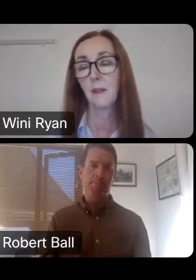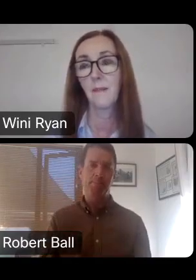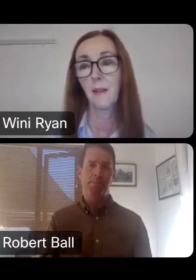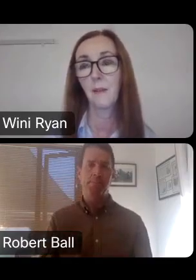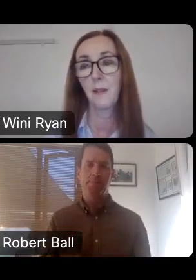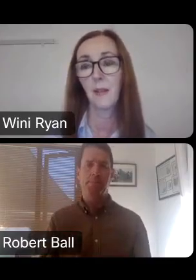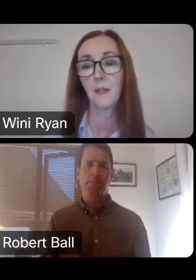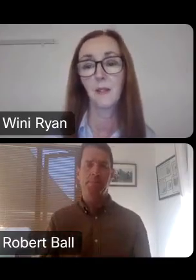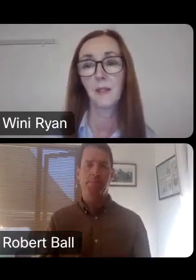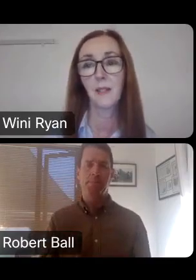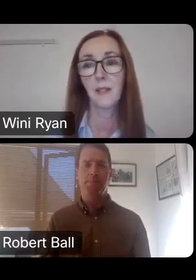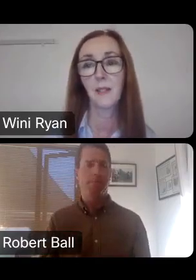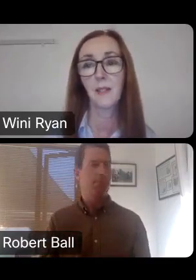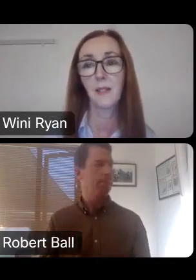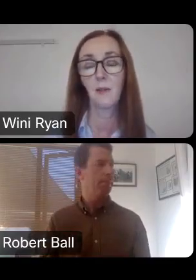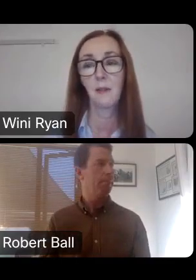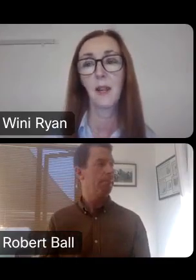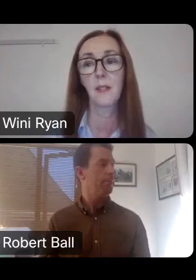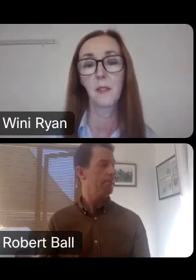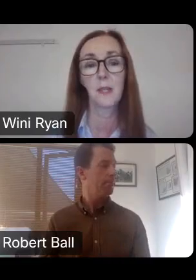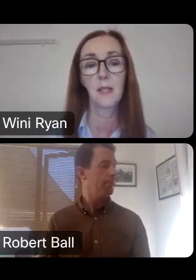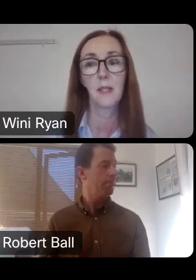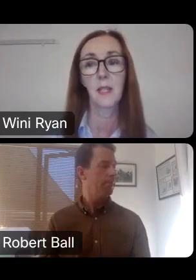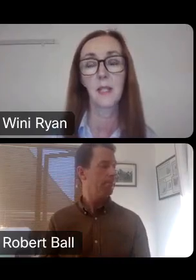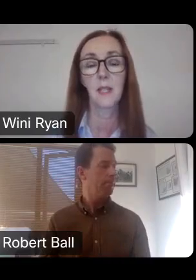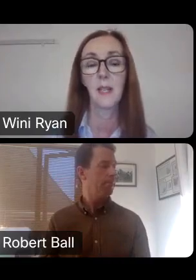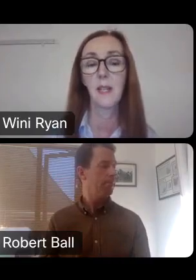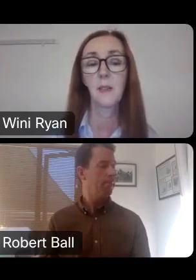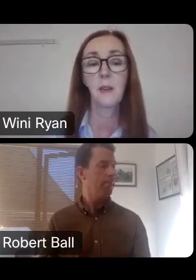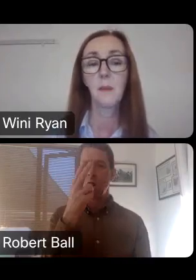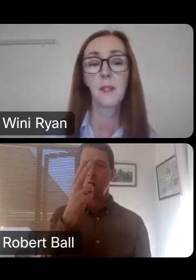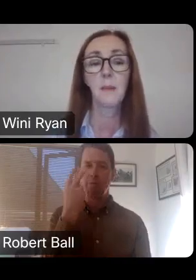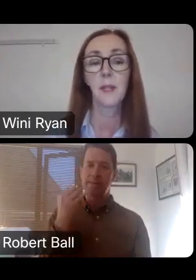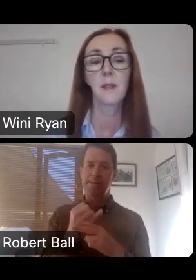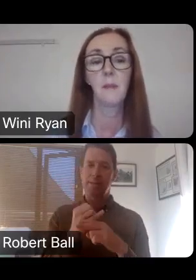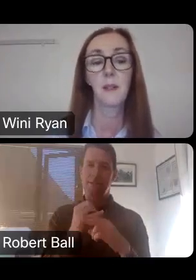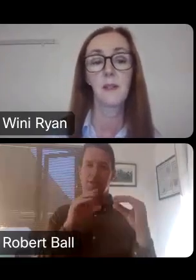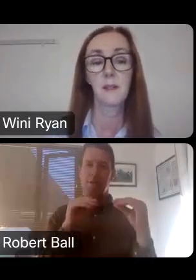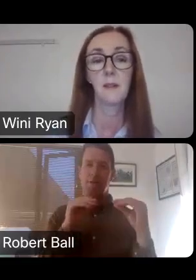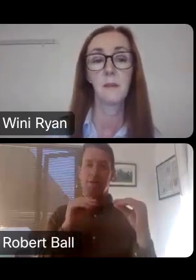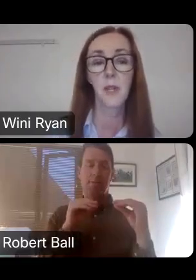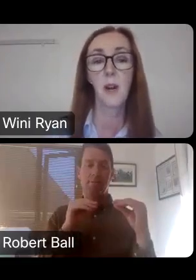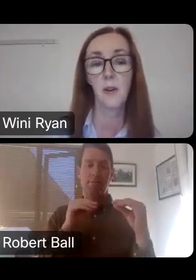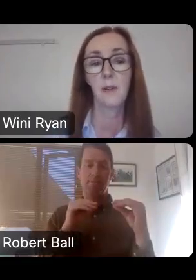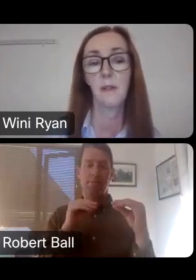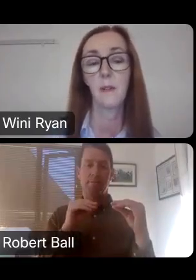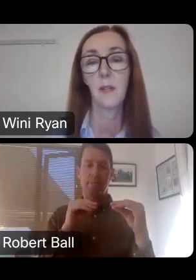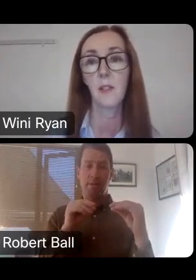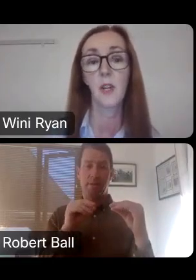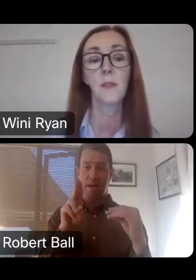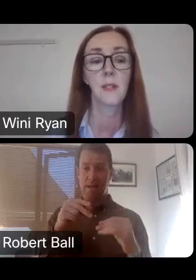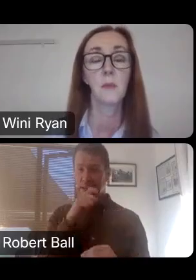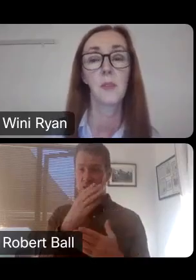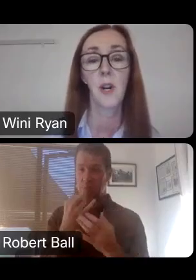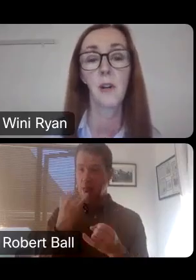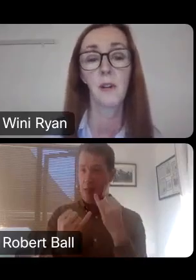Yeah. Lovely. Thanks, Lucy. Some lovely reflections coming in the chat. So it can be something as simple as it was hard. You know,